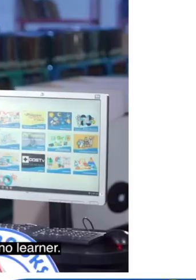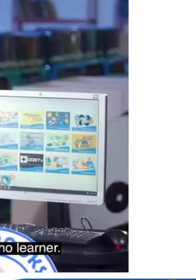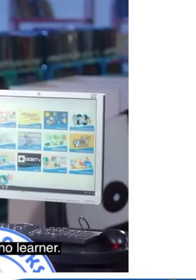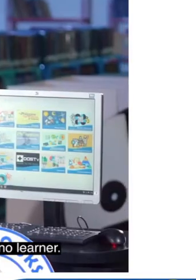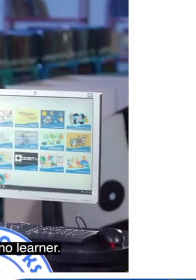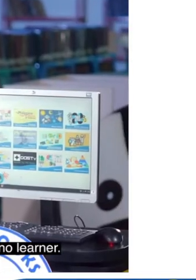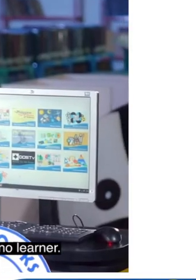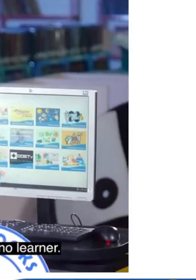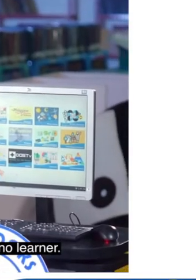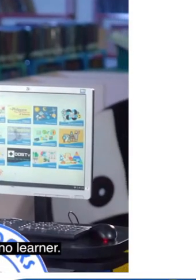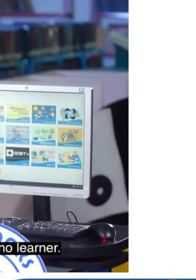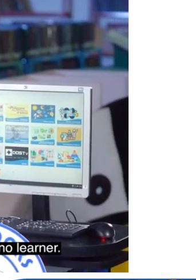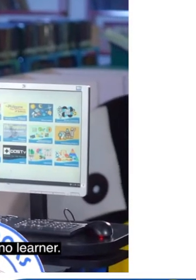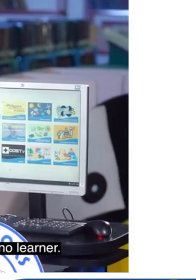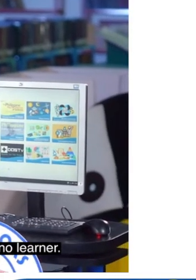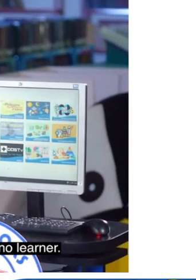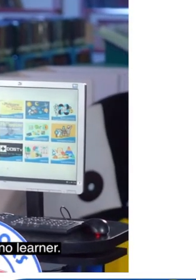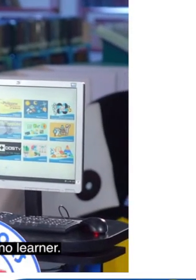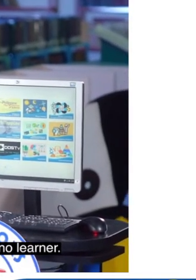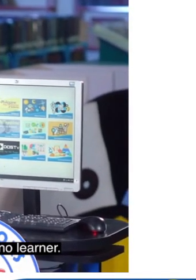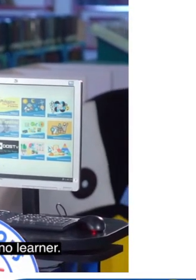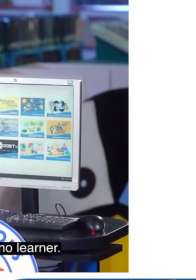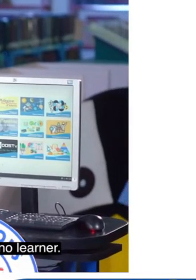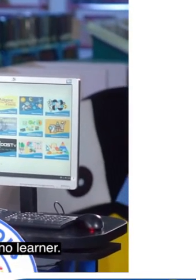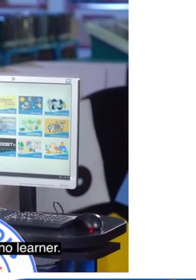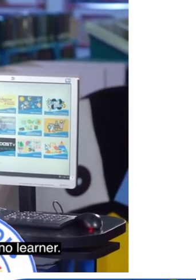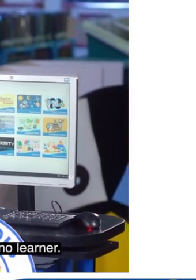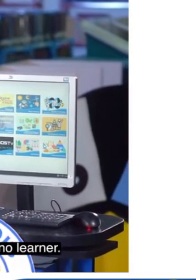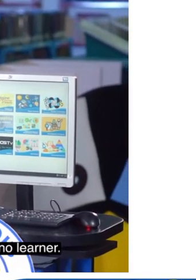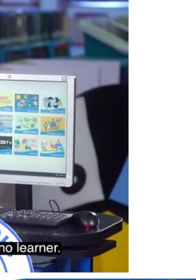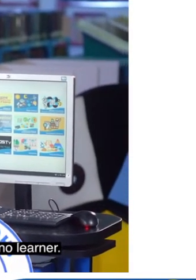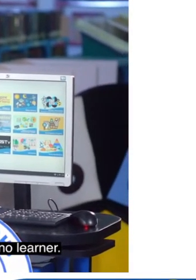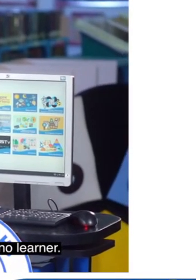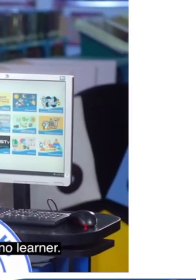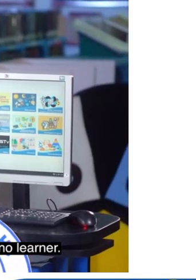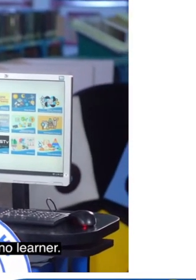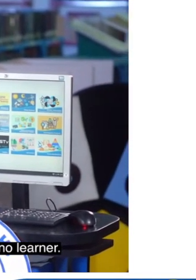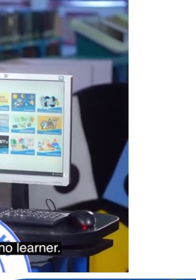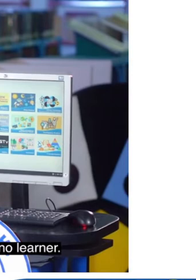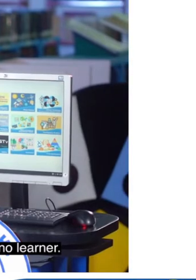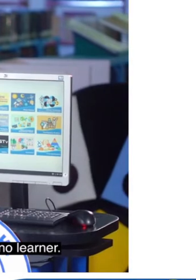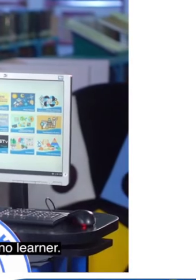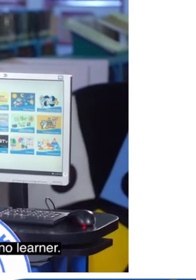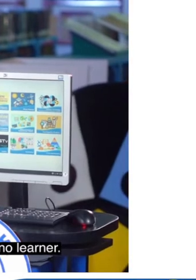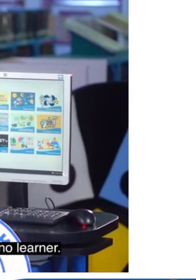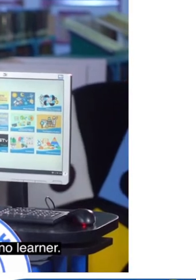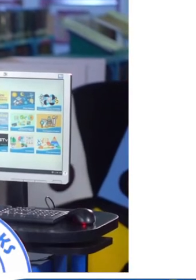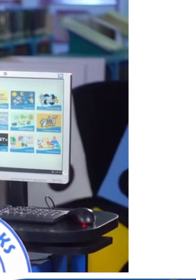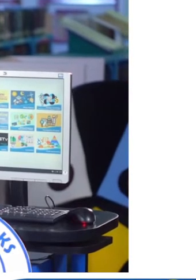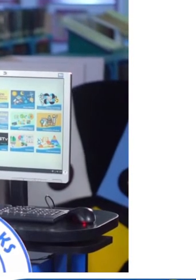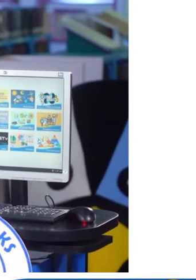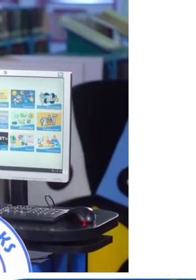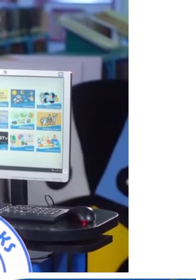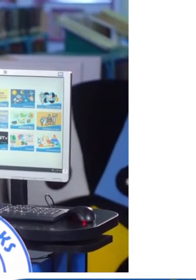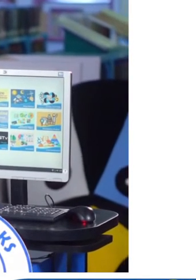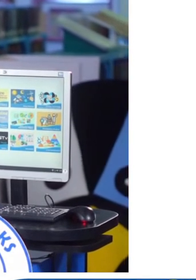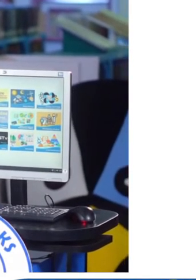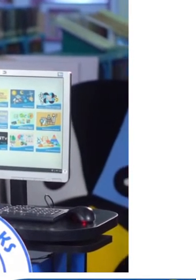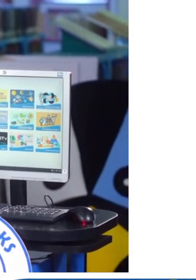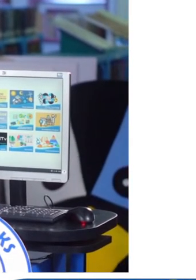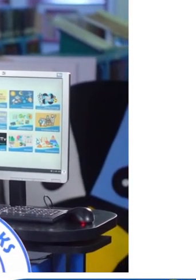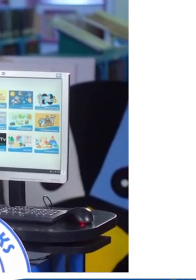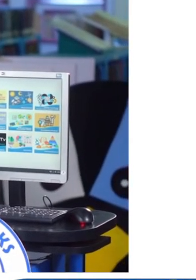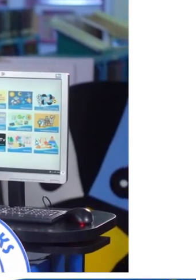Ten years ago, we built a digital library and brought it to the Filipino learner. 10 years